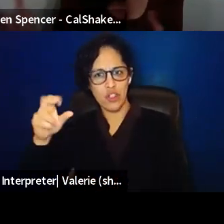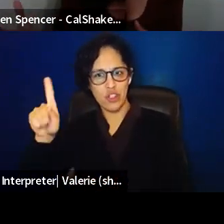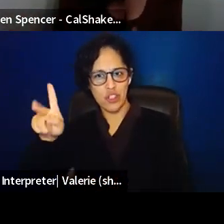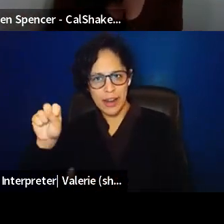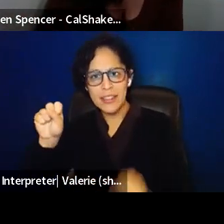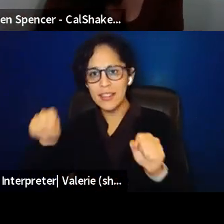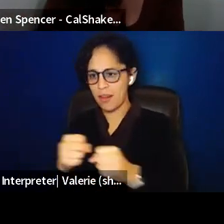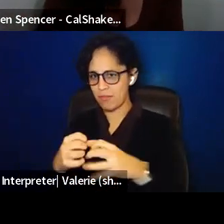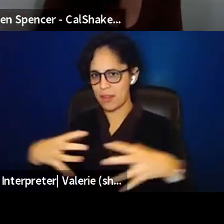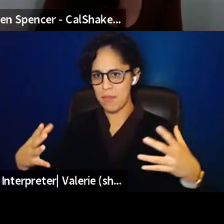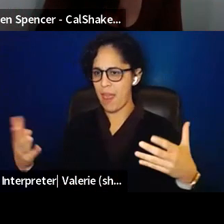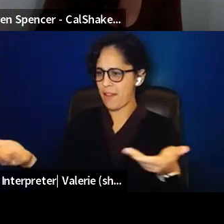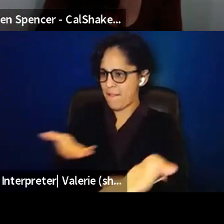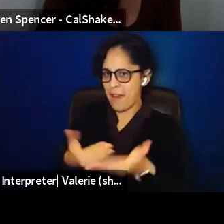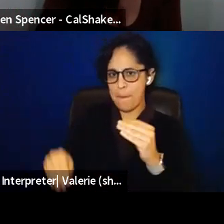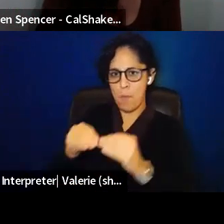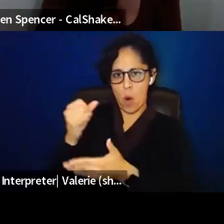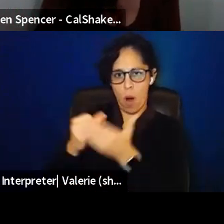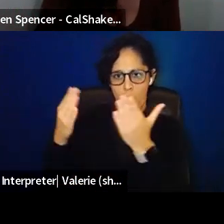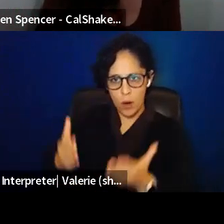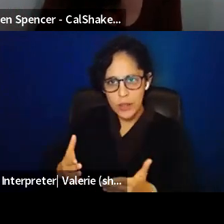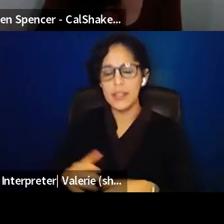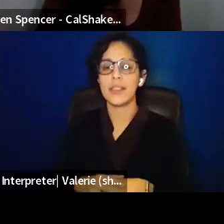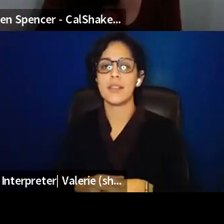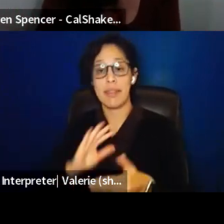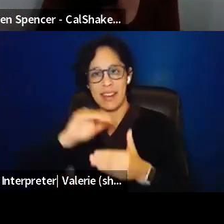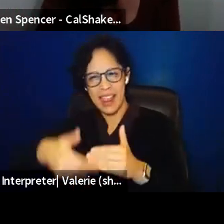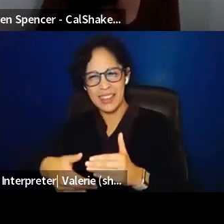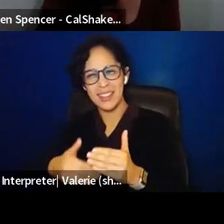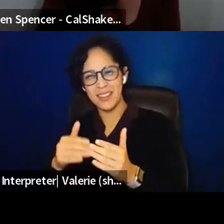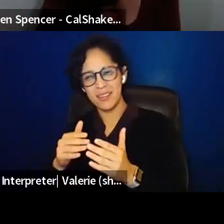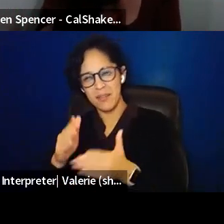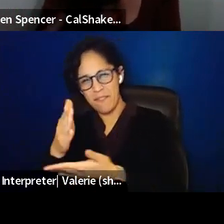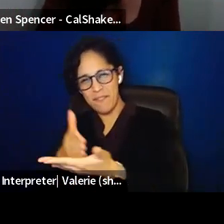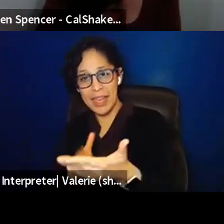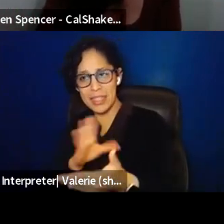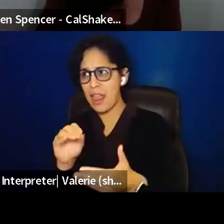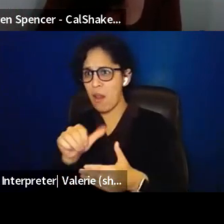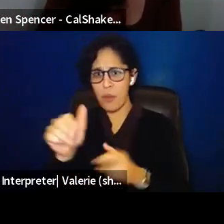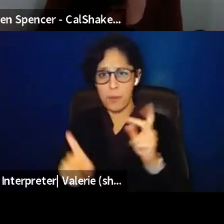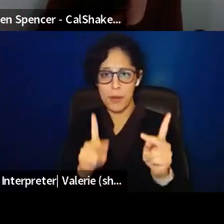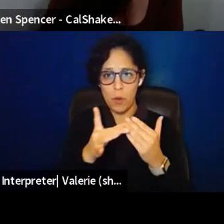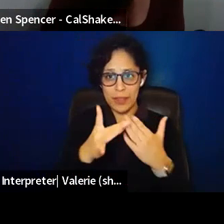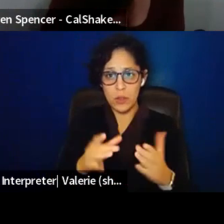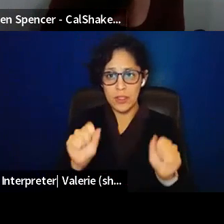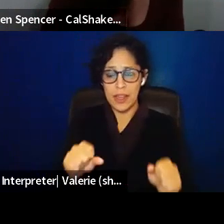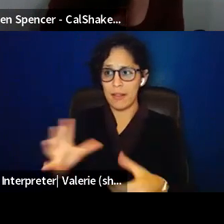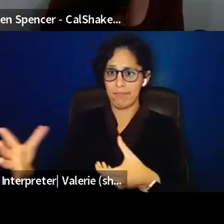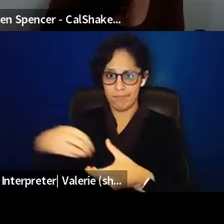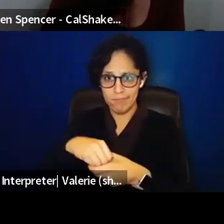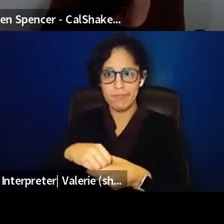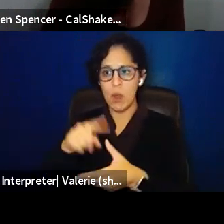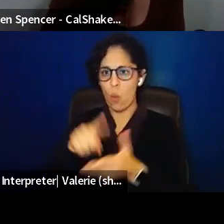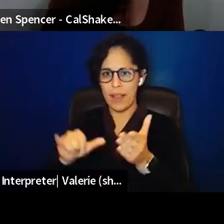the next phase. And then also thinking about how other theaters can now be invited to take that on as well. And what would it mean if